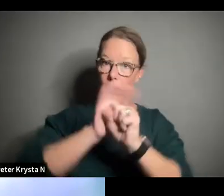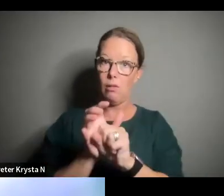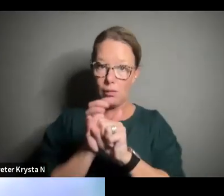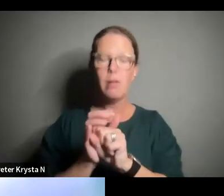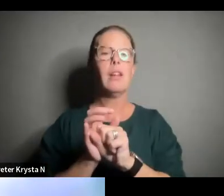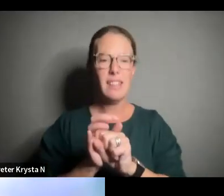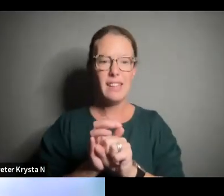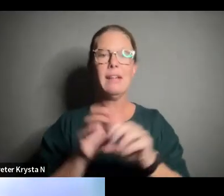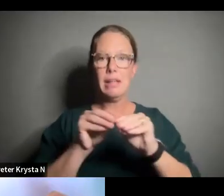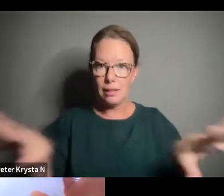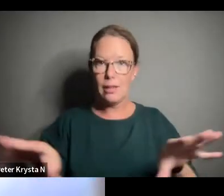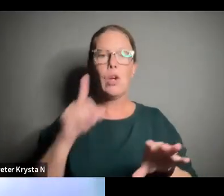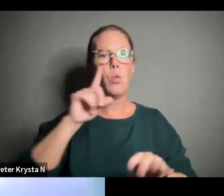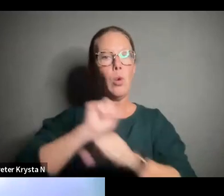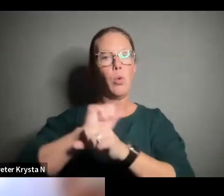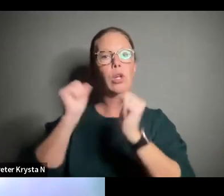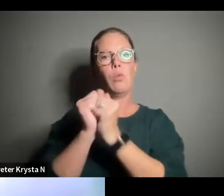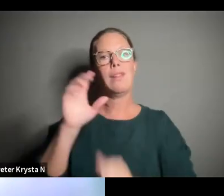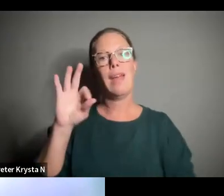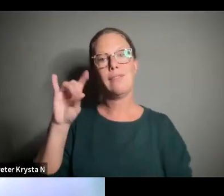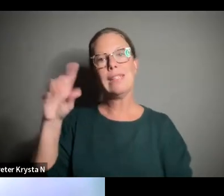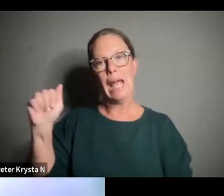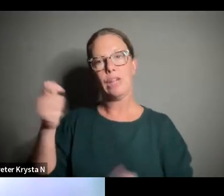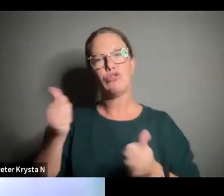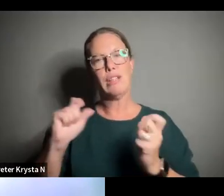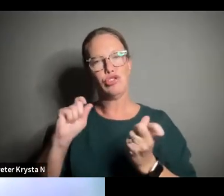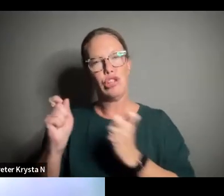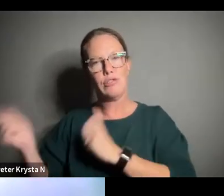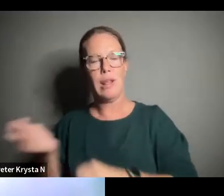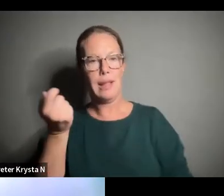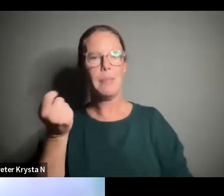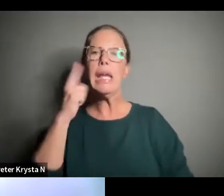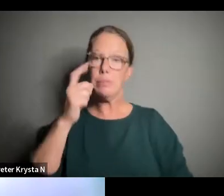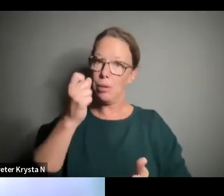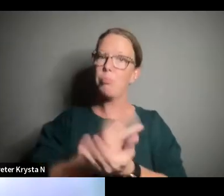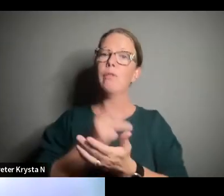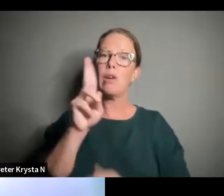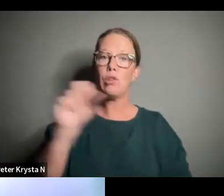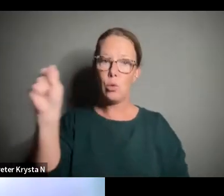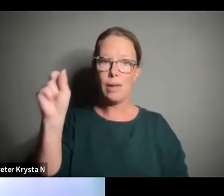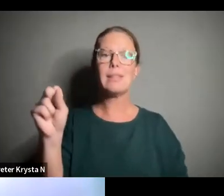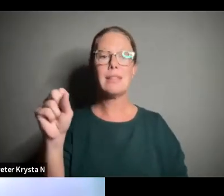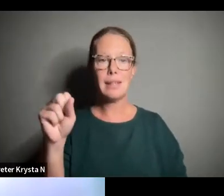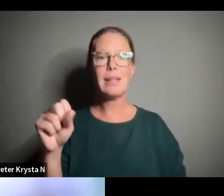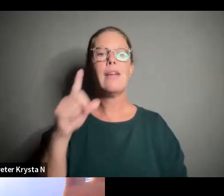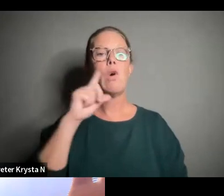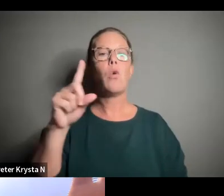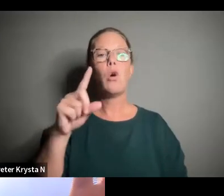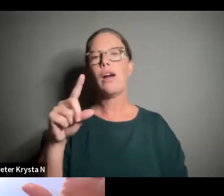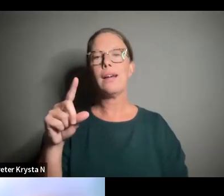very closely with FDA on changing this a little bit. This has been approved in the United States under a humanitarian device exemption